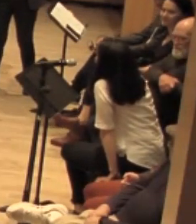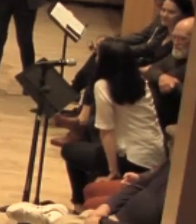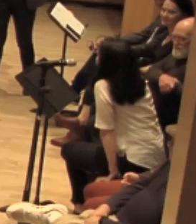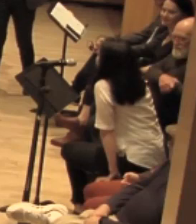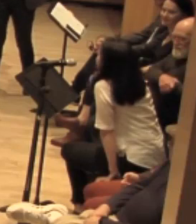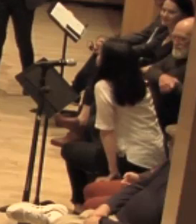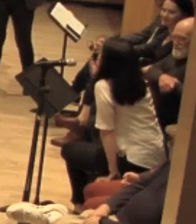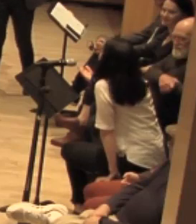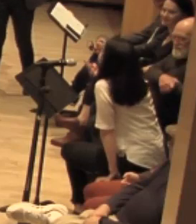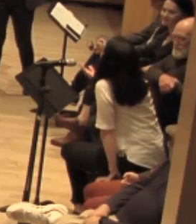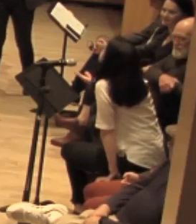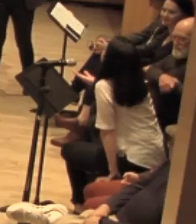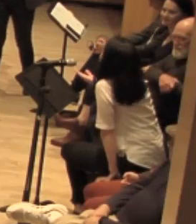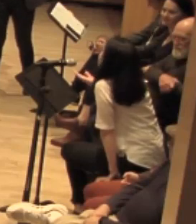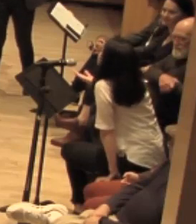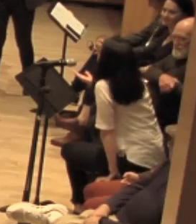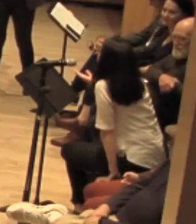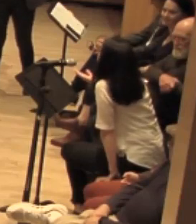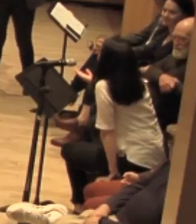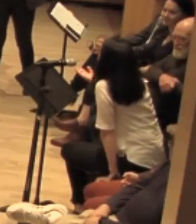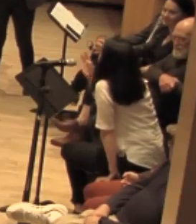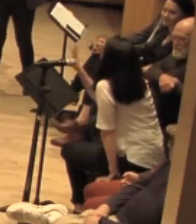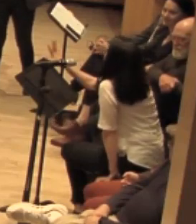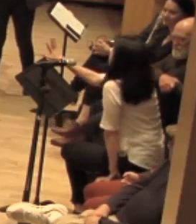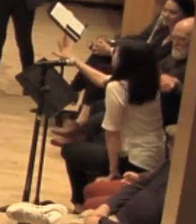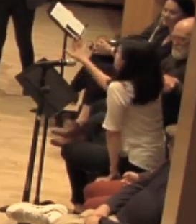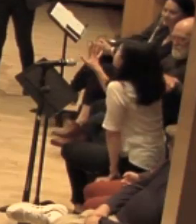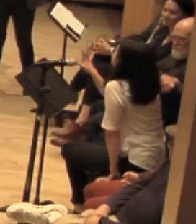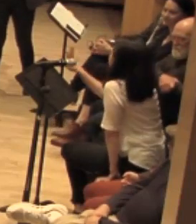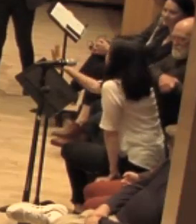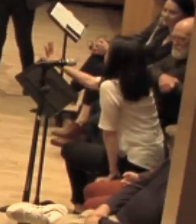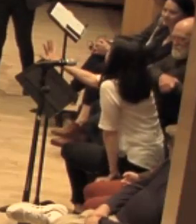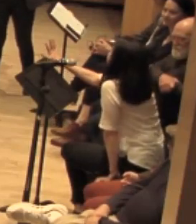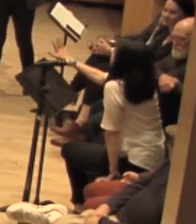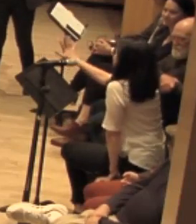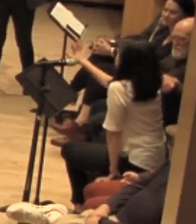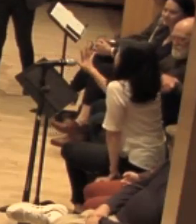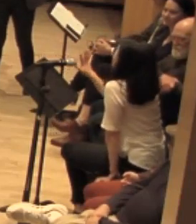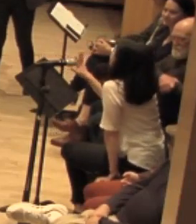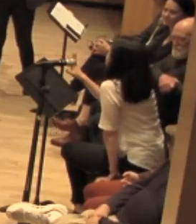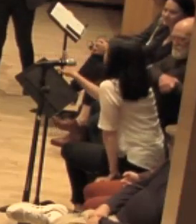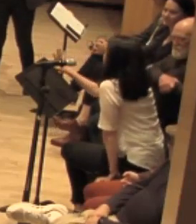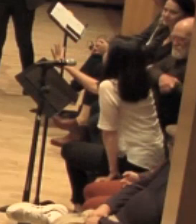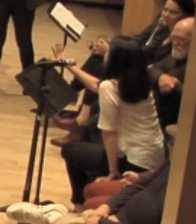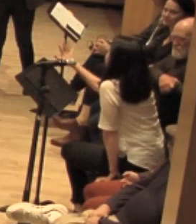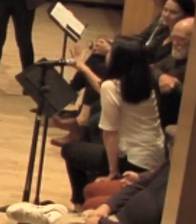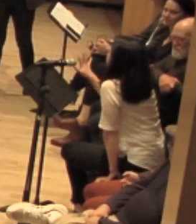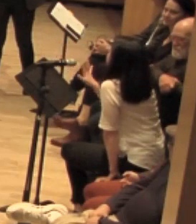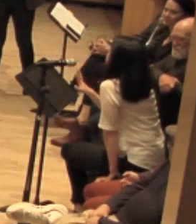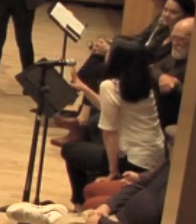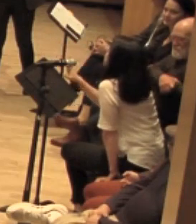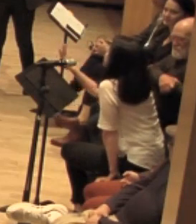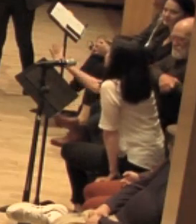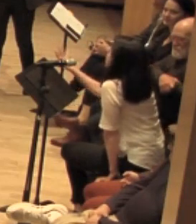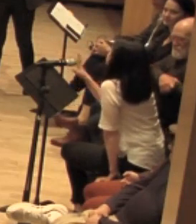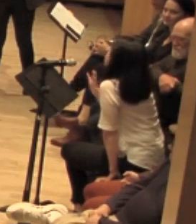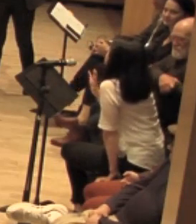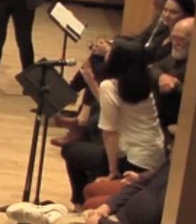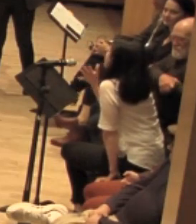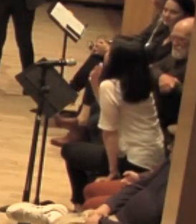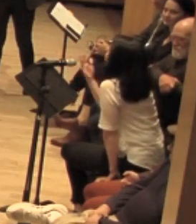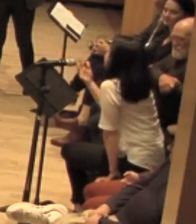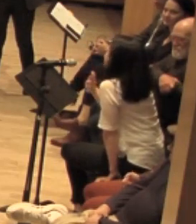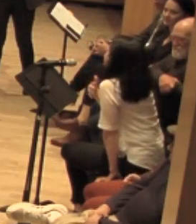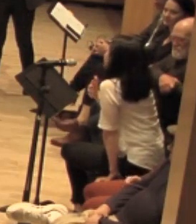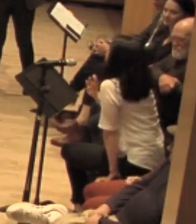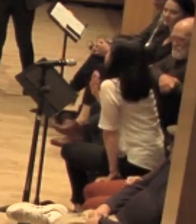part because of course the nurse isn't in the family and she just sees the family from the outside and whatever compassion she